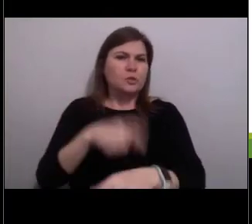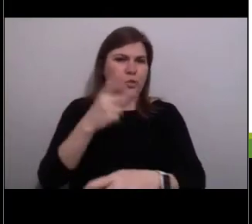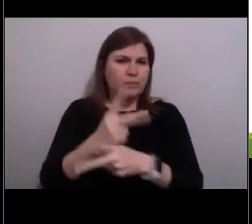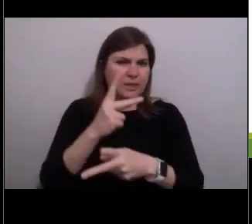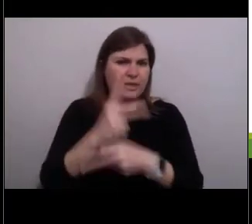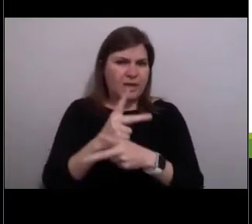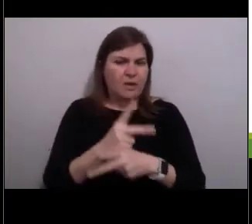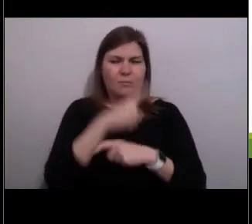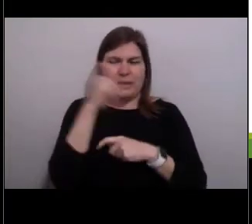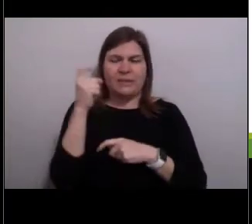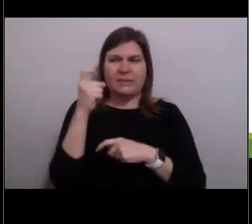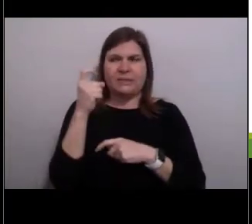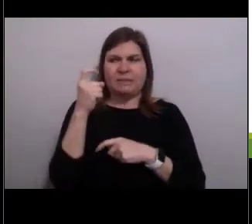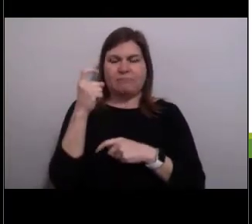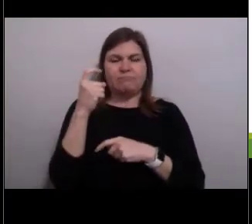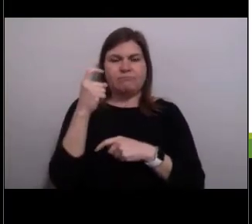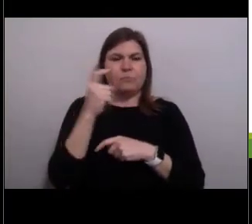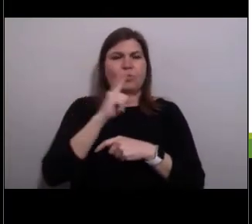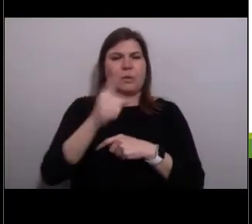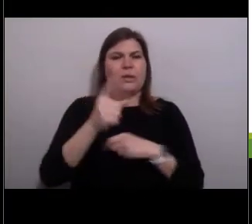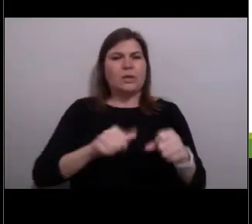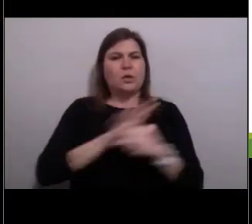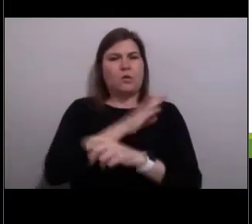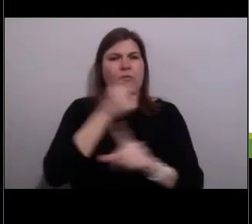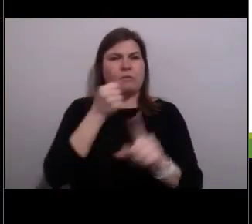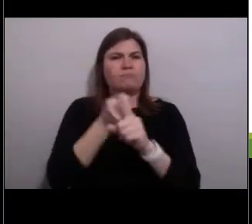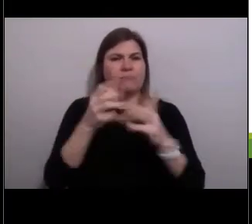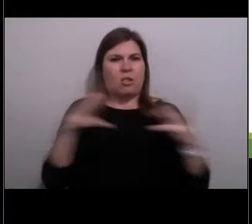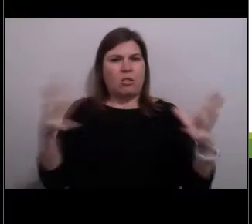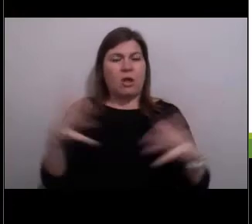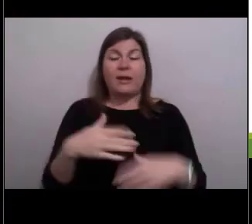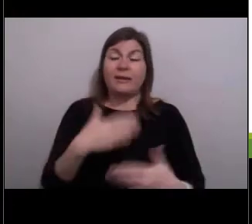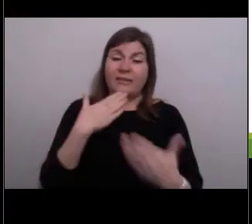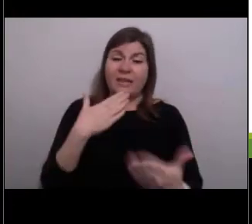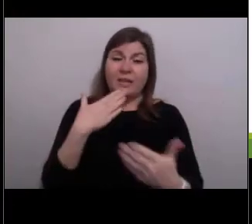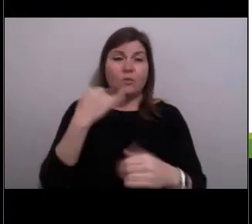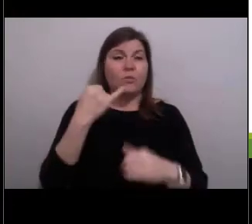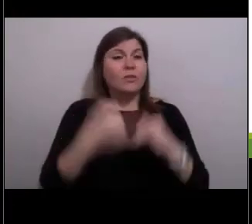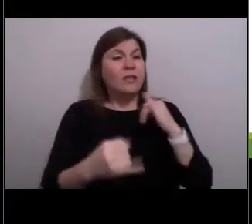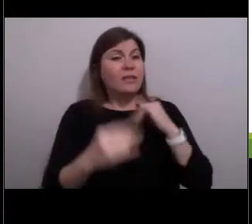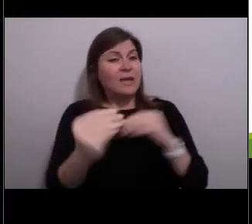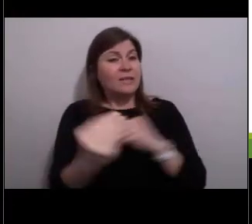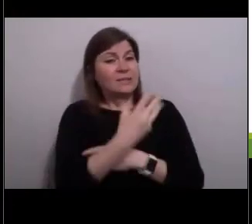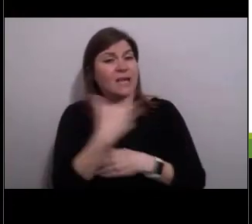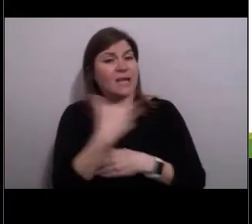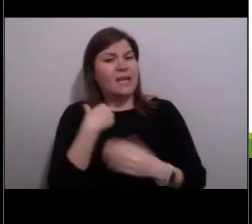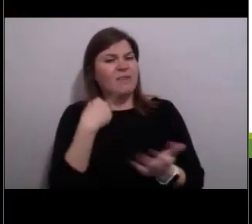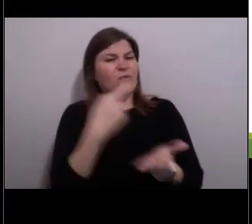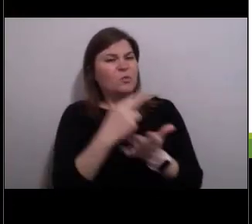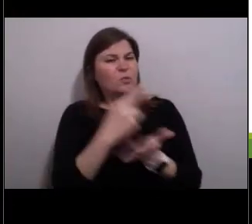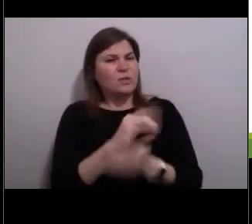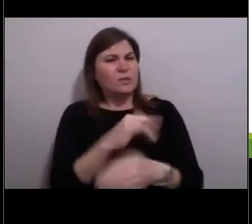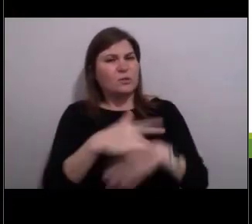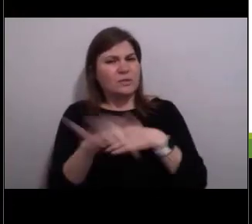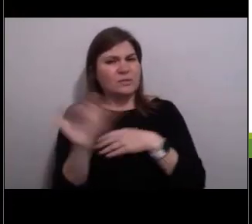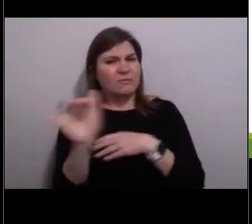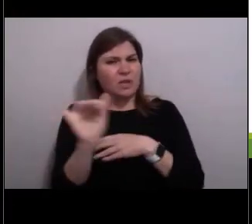right now. Thank you. The last slide has some resources on it. If you just want to put that one up.